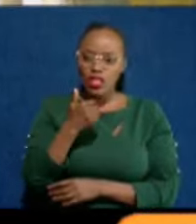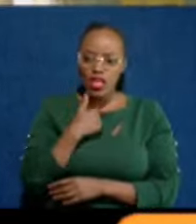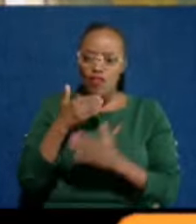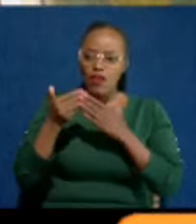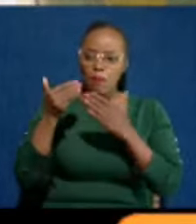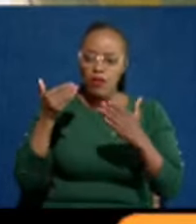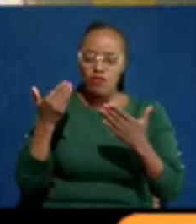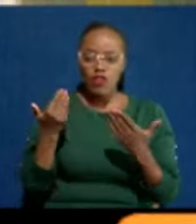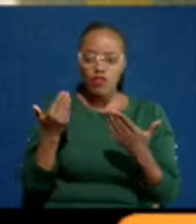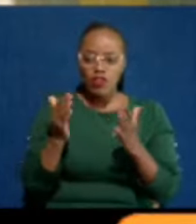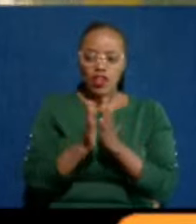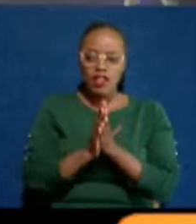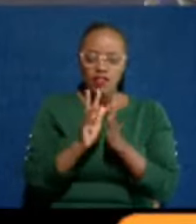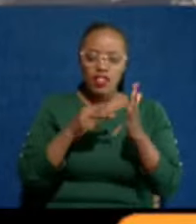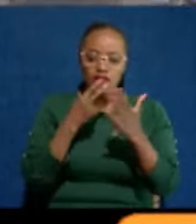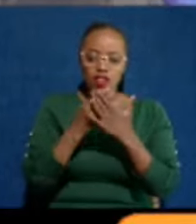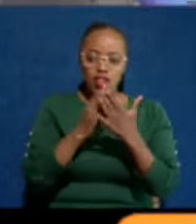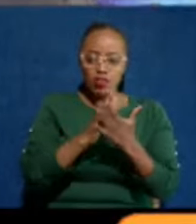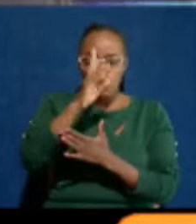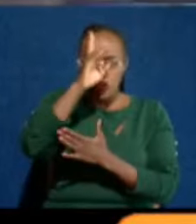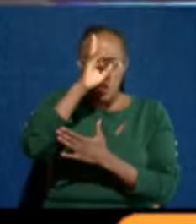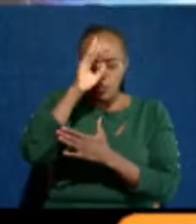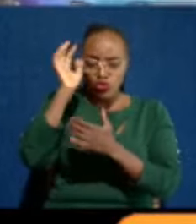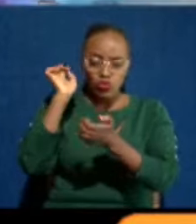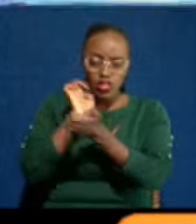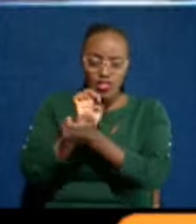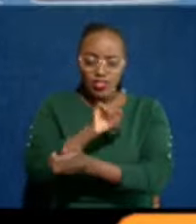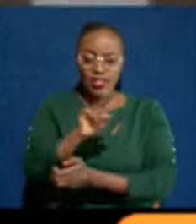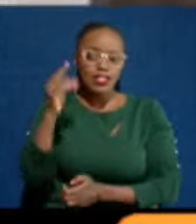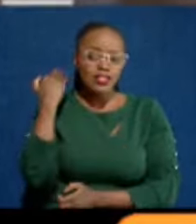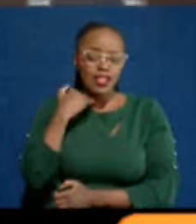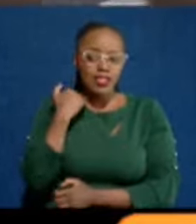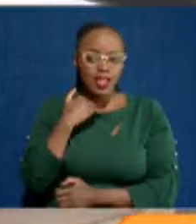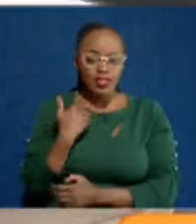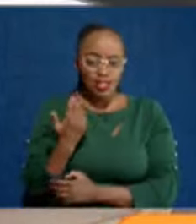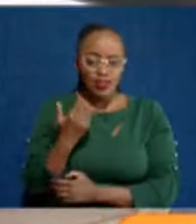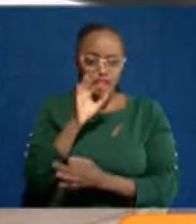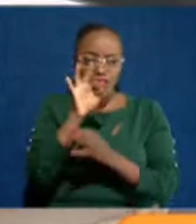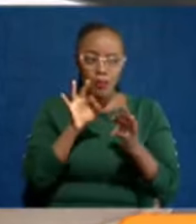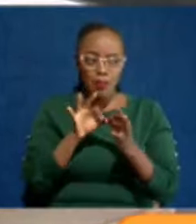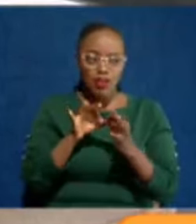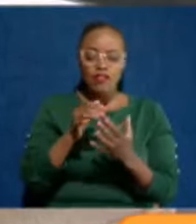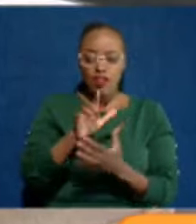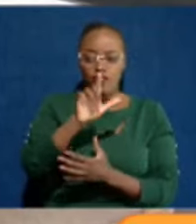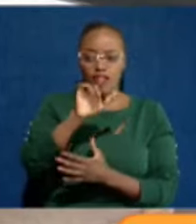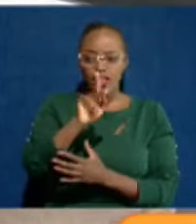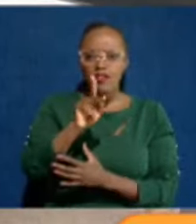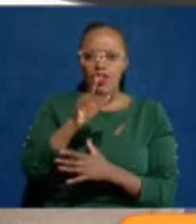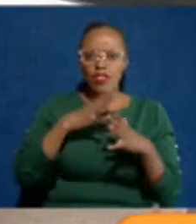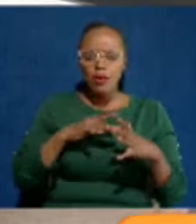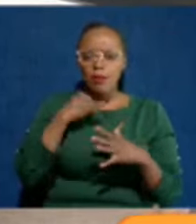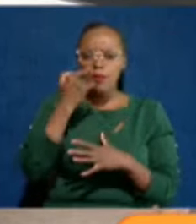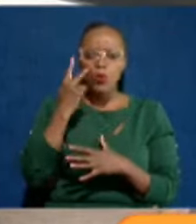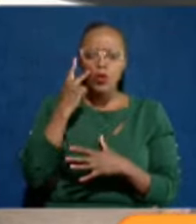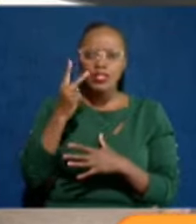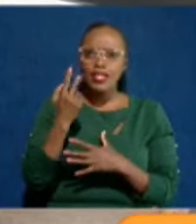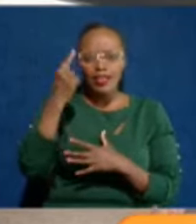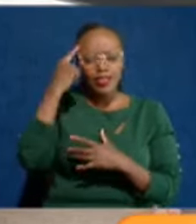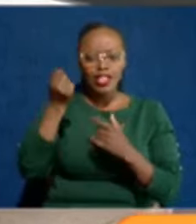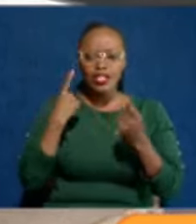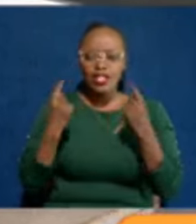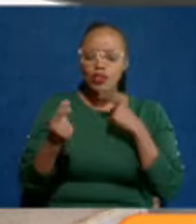highlighted, and the failure by the police to arrest goons? Particularly, because, Linus, yes, there were those who were seen in Kericho, and remember